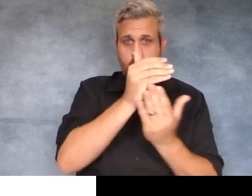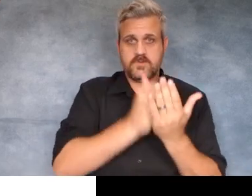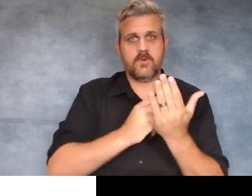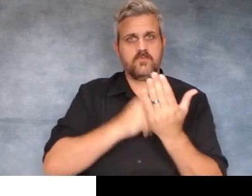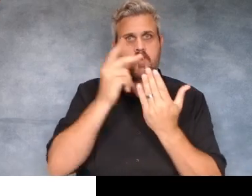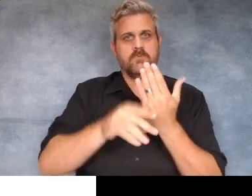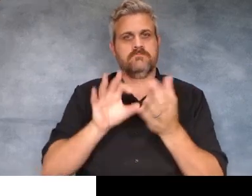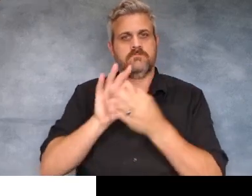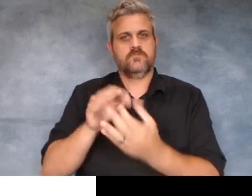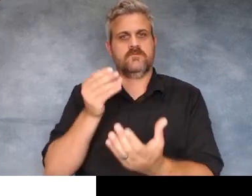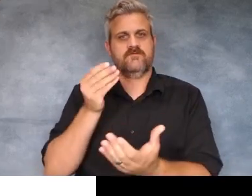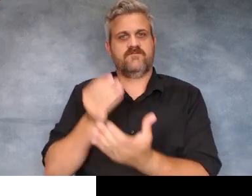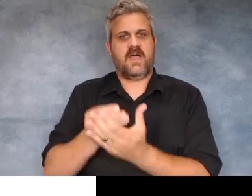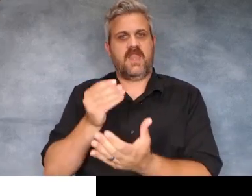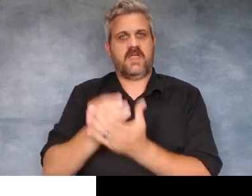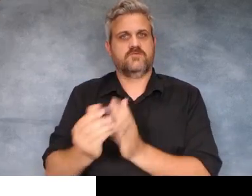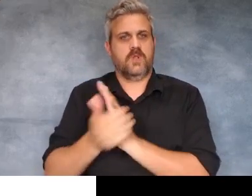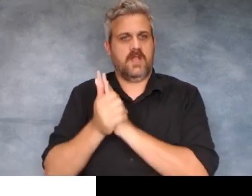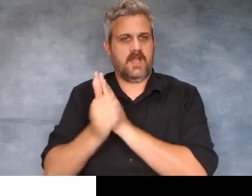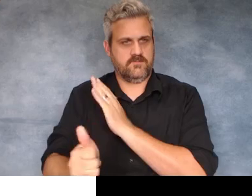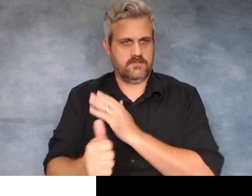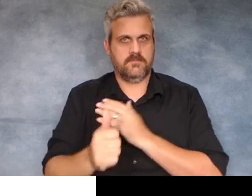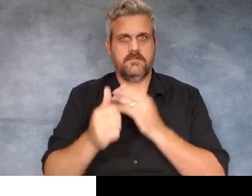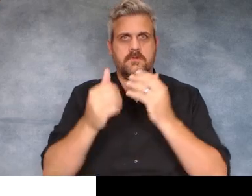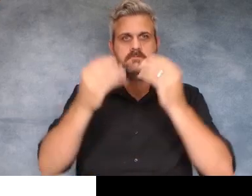financial literacy, receive instruction in